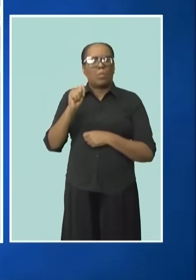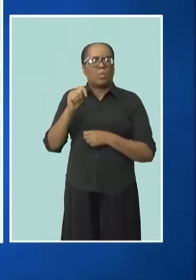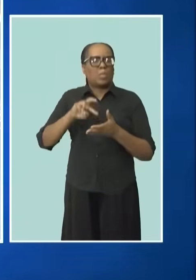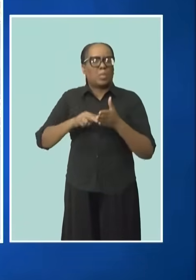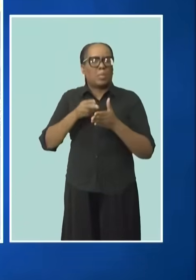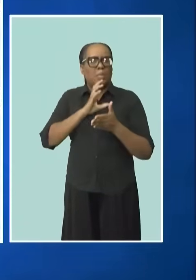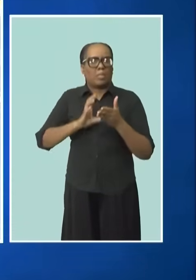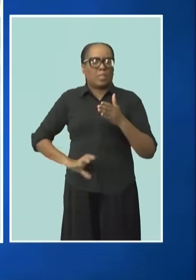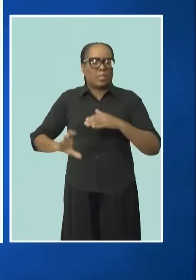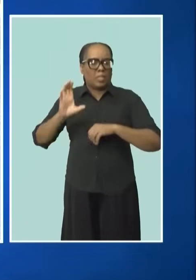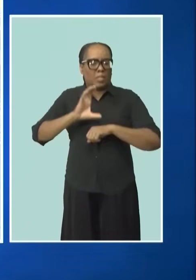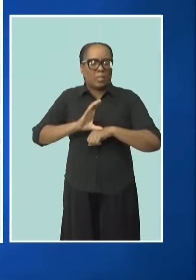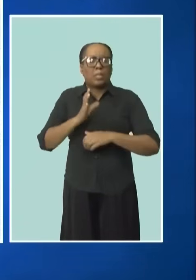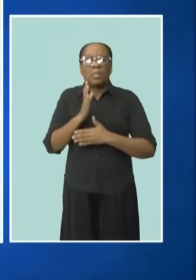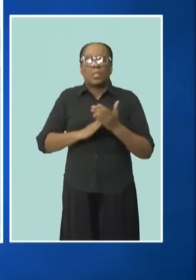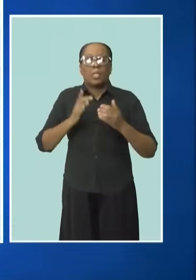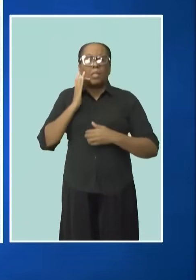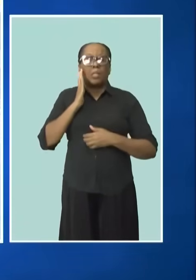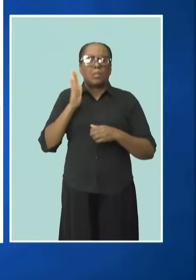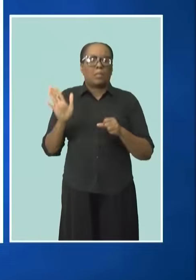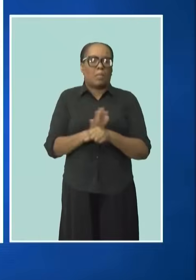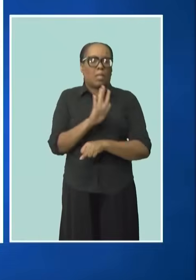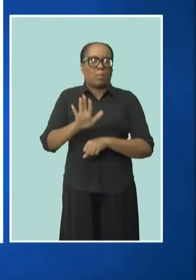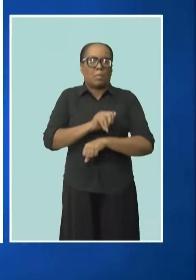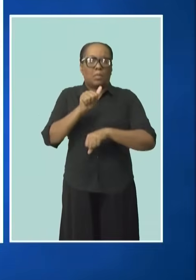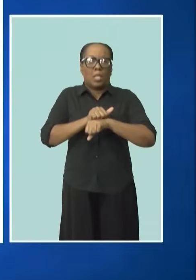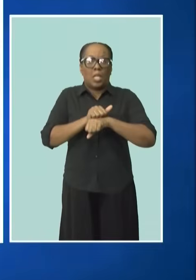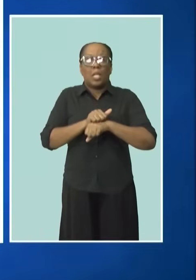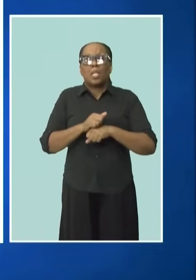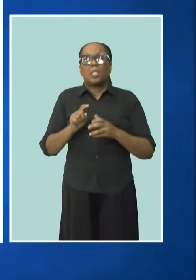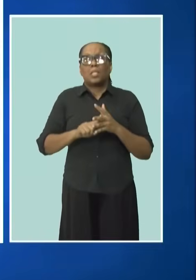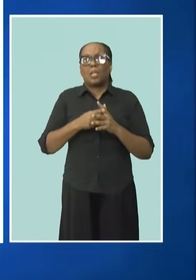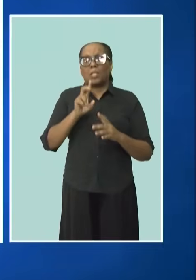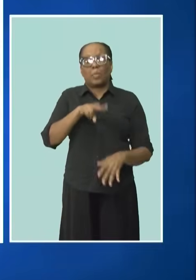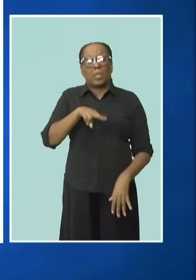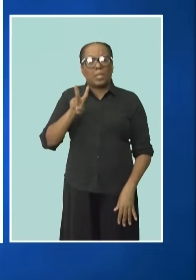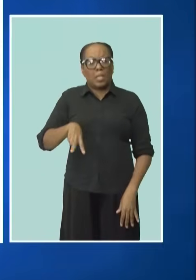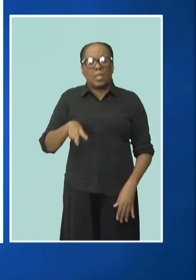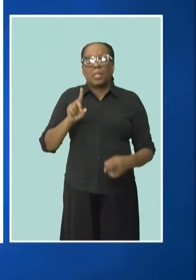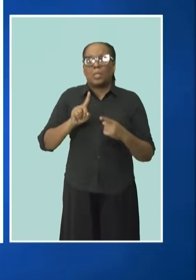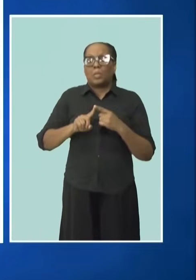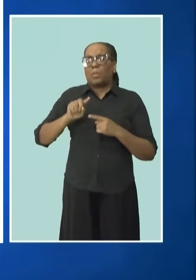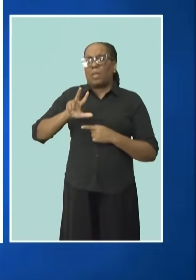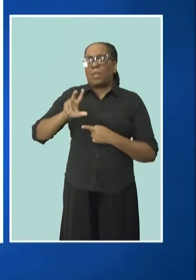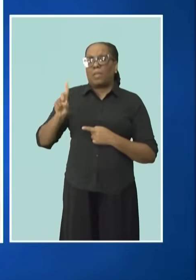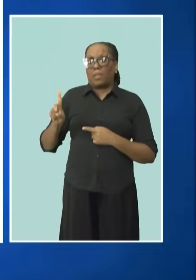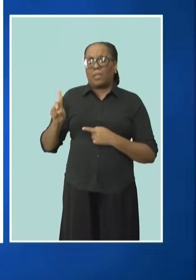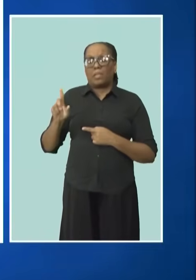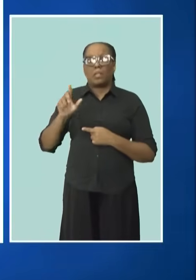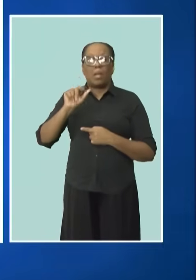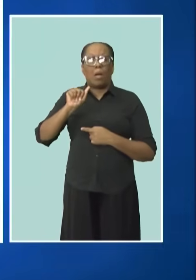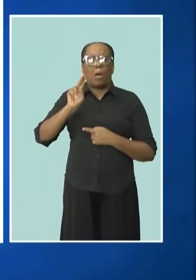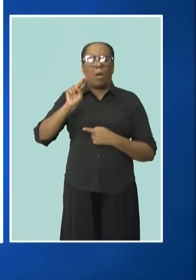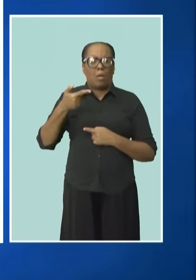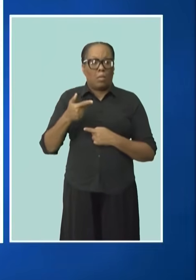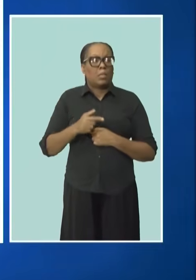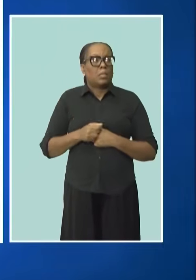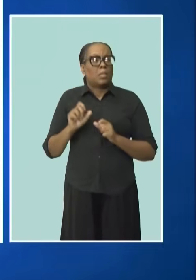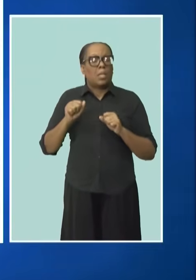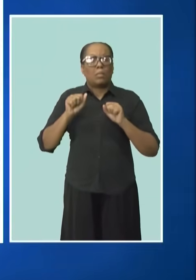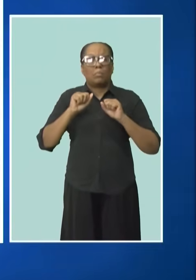fully booked. So the festival is from the 22nd until the 31st, and you can get that information